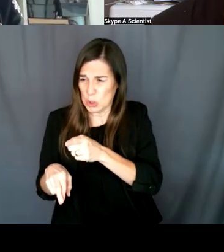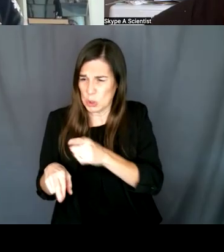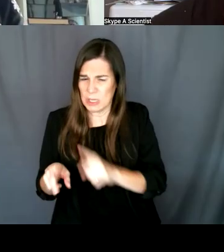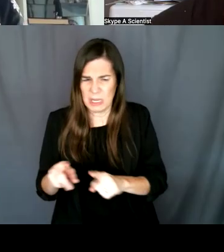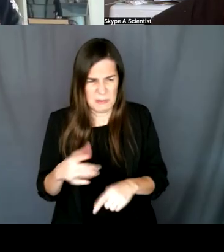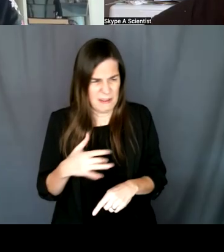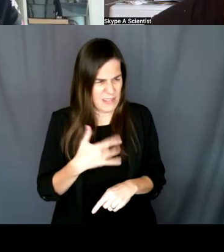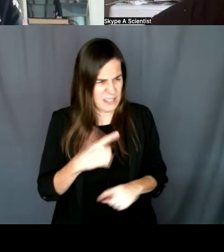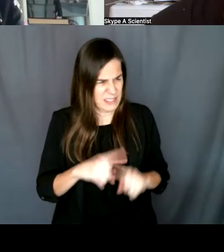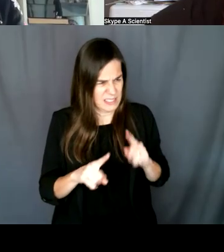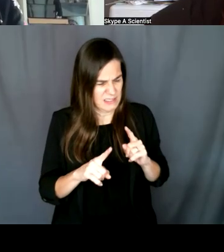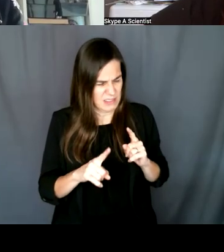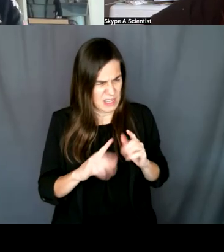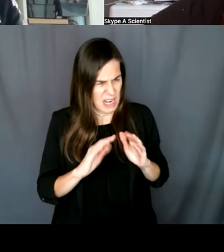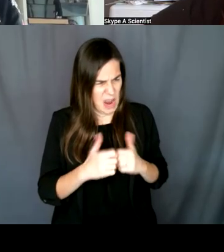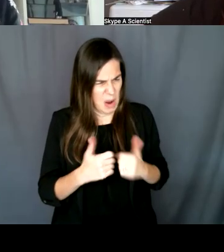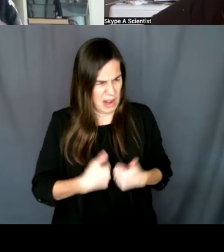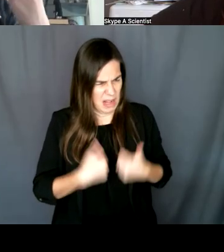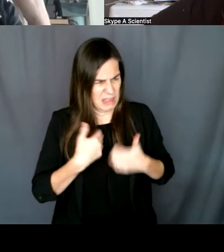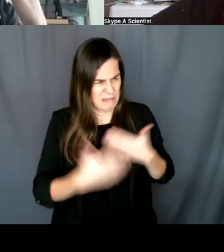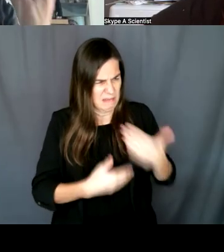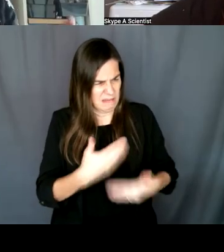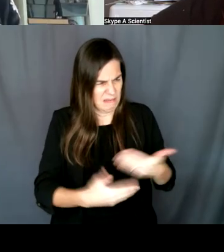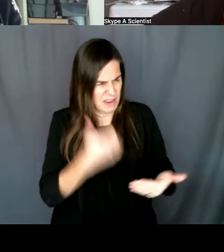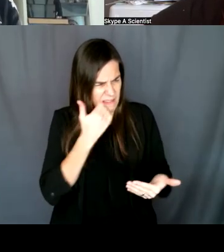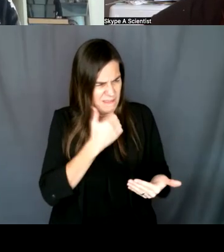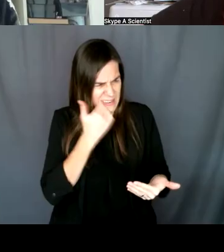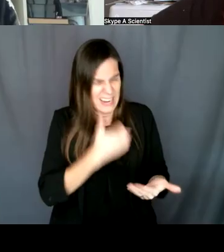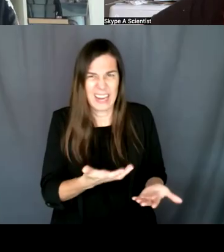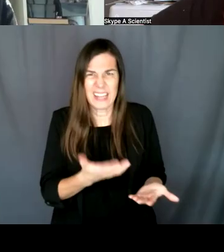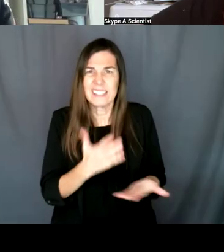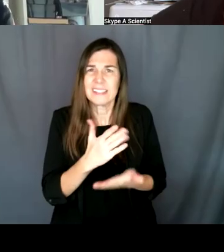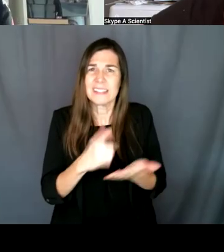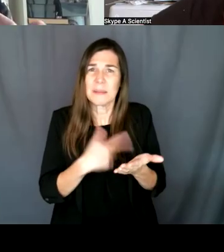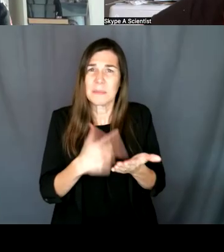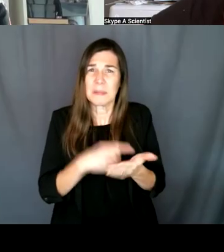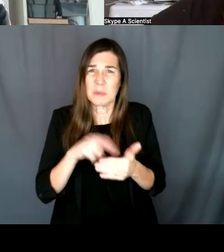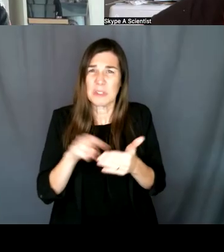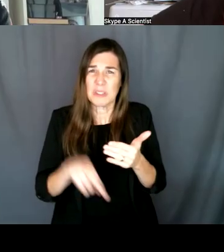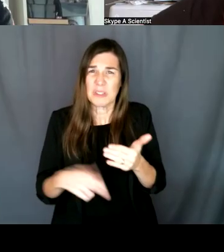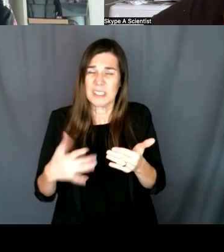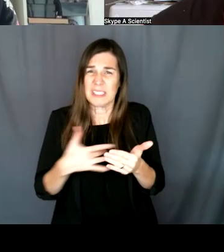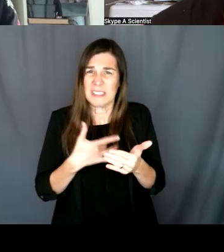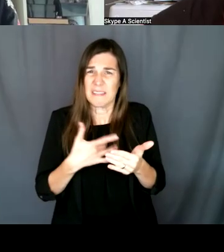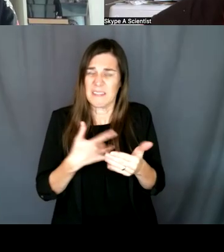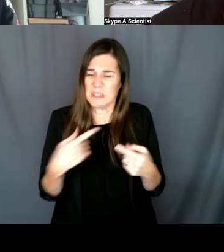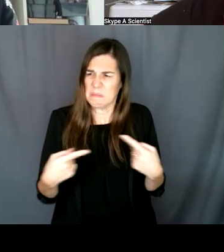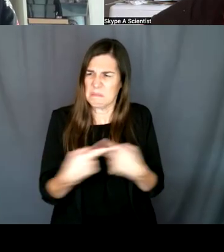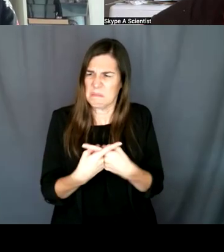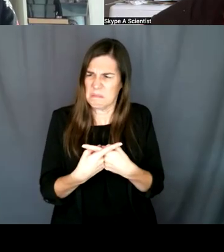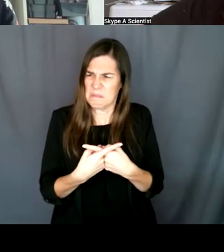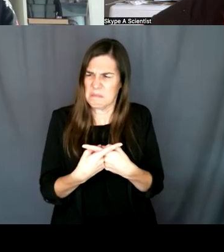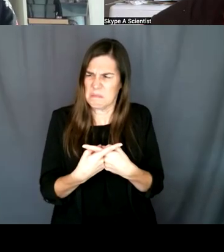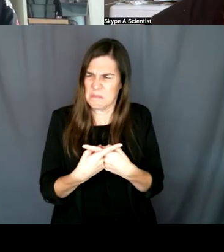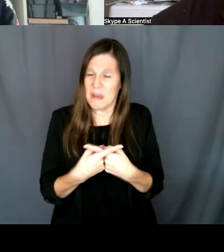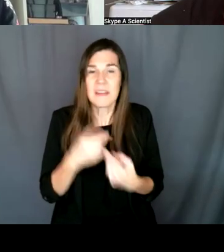that we live our lives. Mhm. So there's a lot of counterintuitive results, and those were always hard for me to learn. And I would say